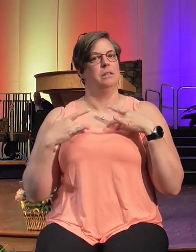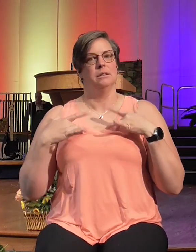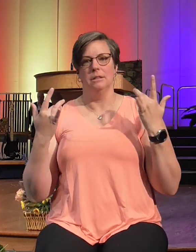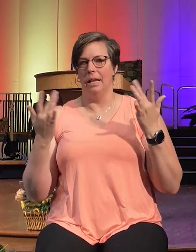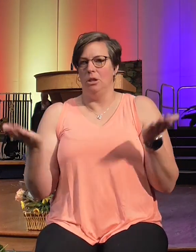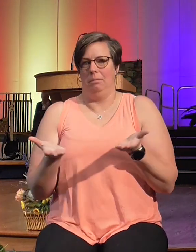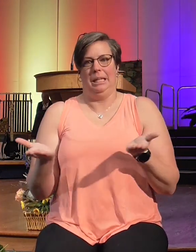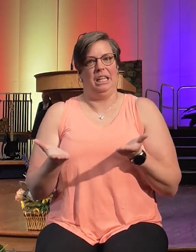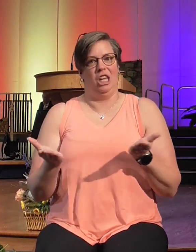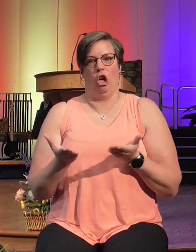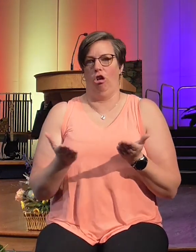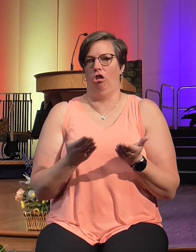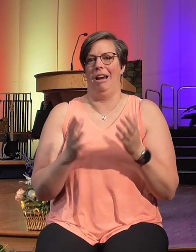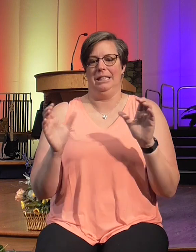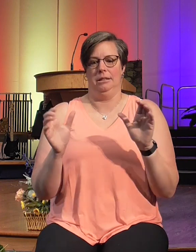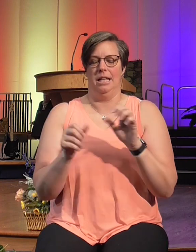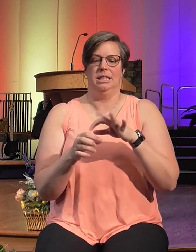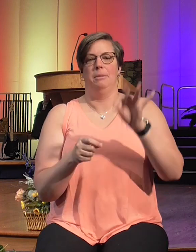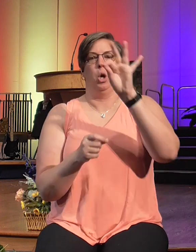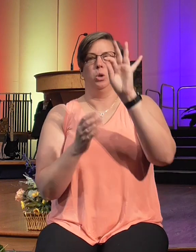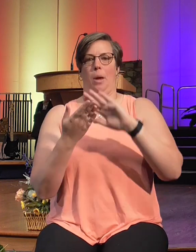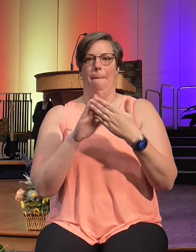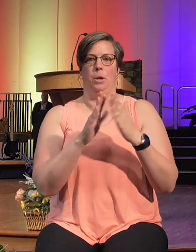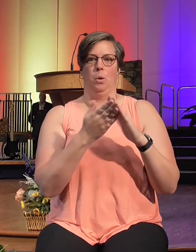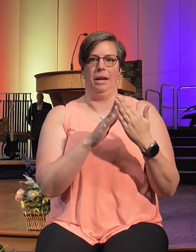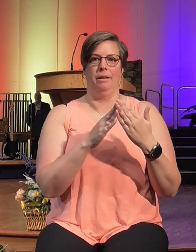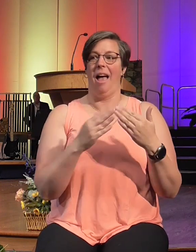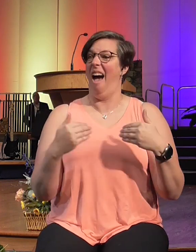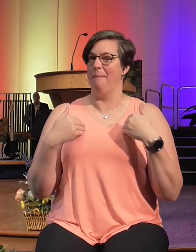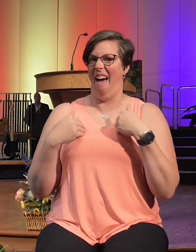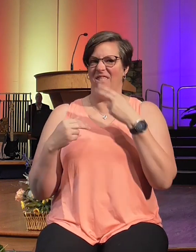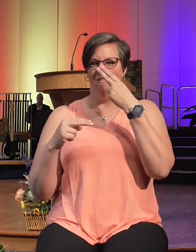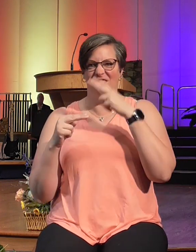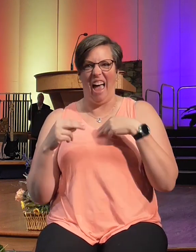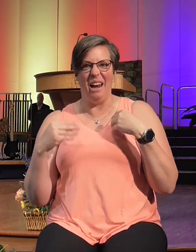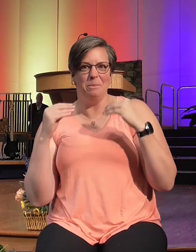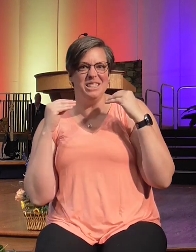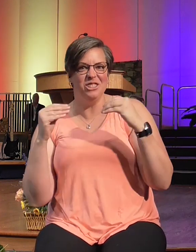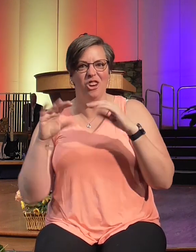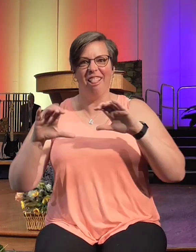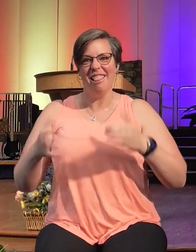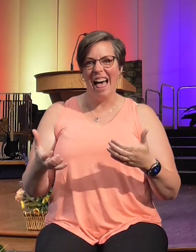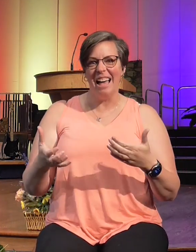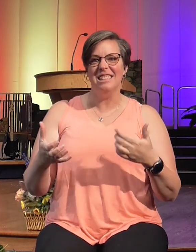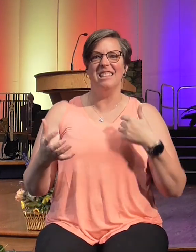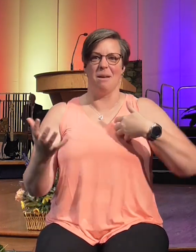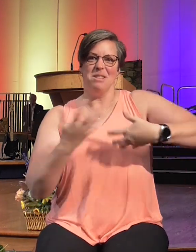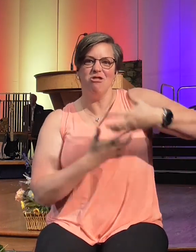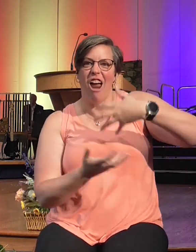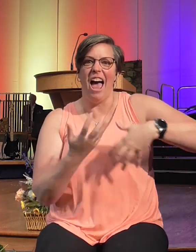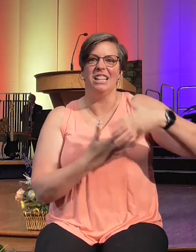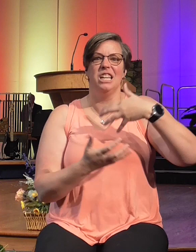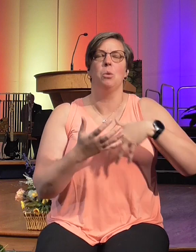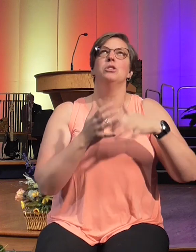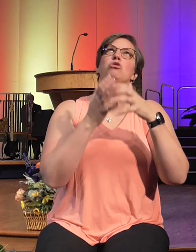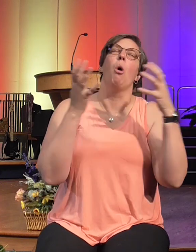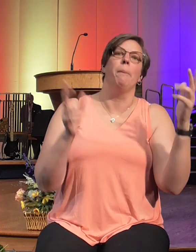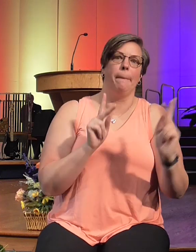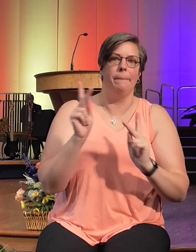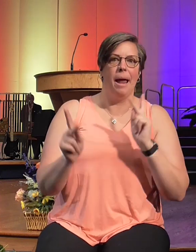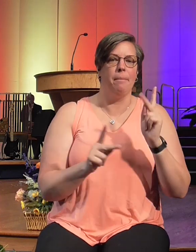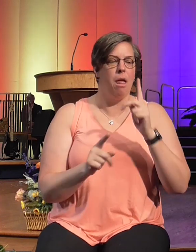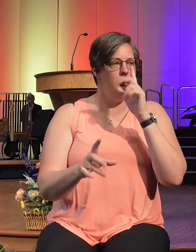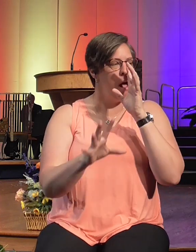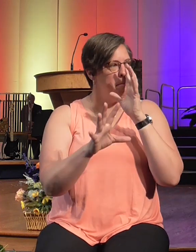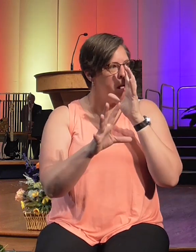spiritual community this morning. I'm having fun teaching classes and getting to interact with a lot of people. And I find it